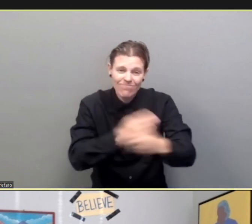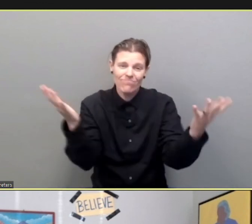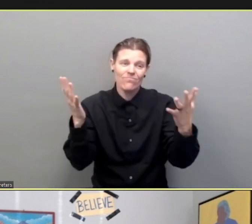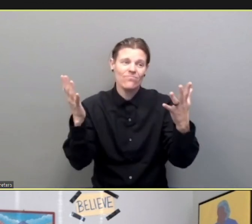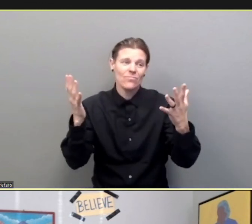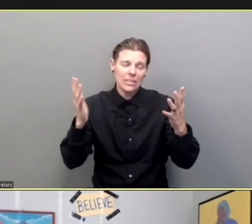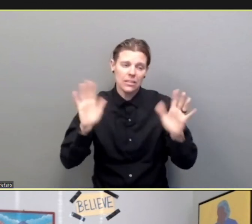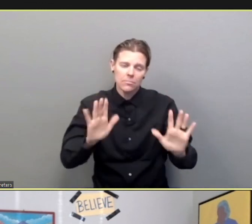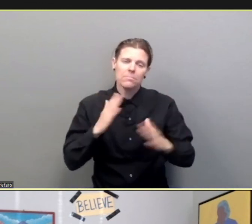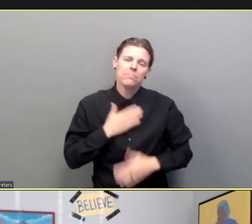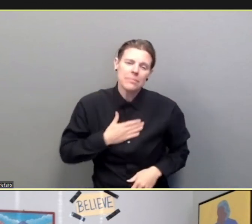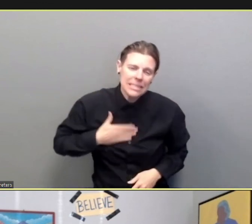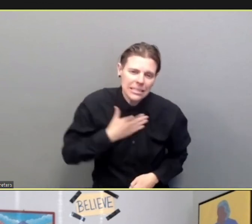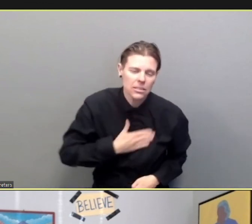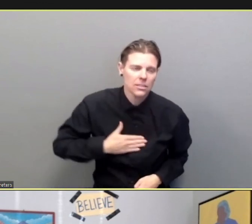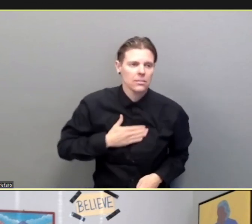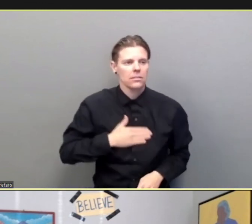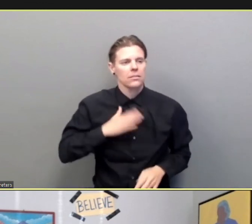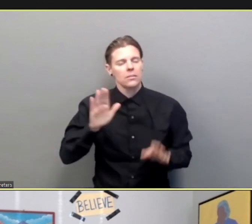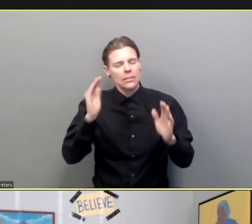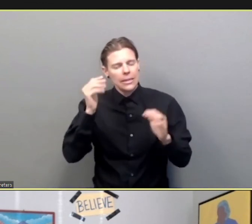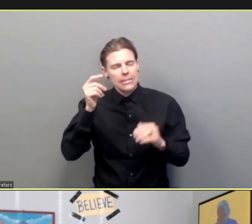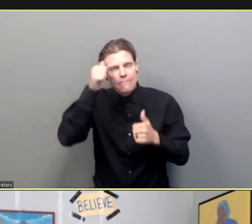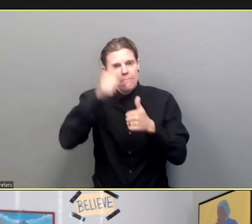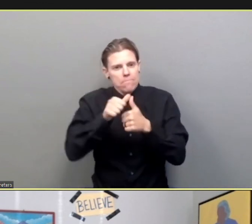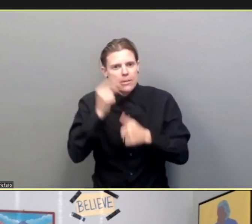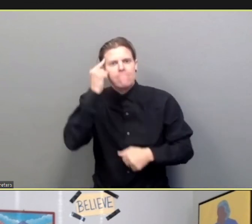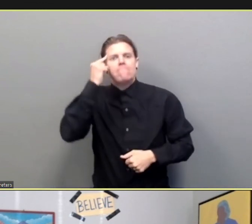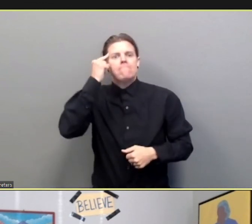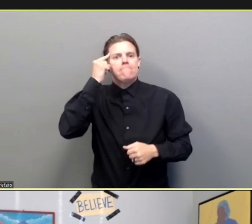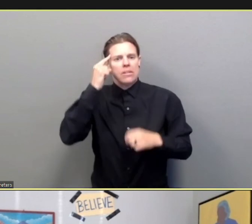consider all of those COVID safe practices,